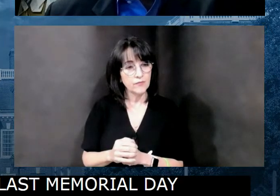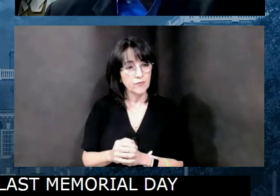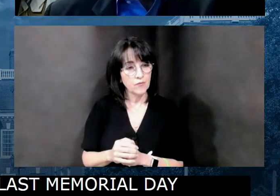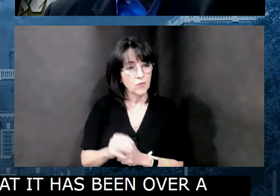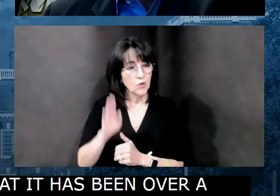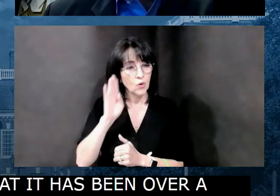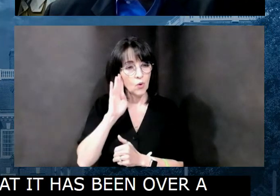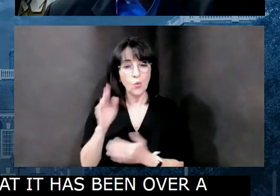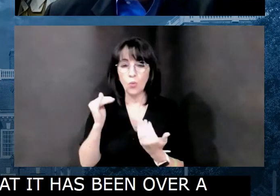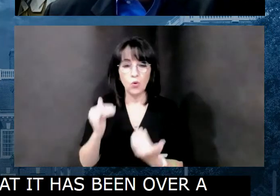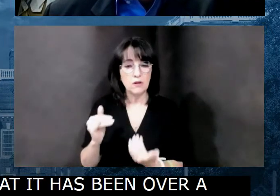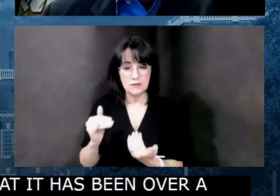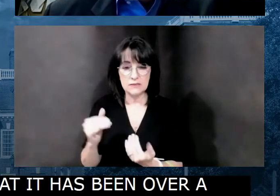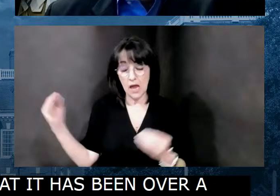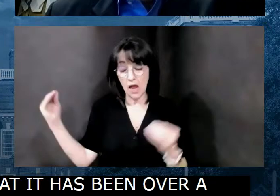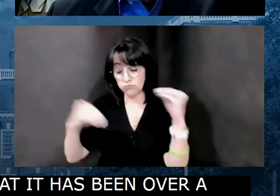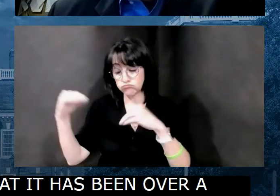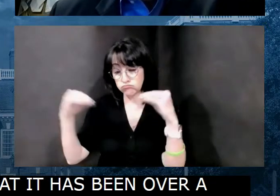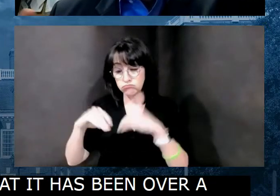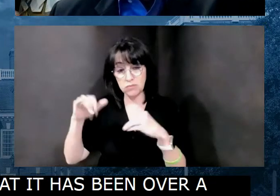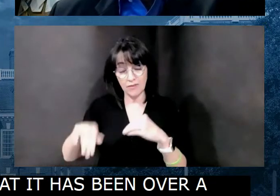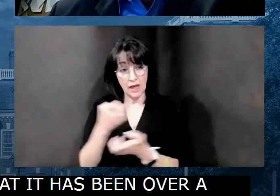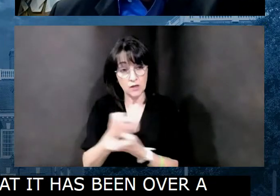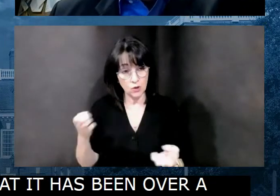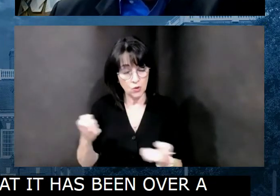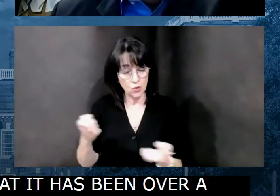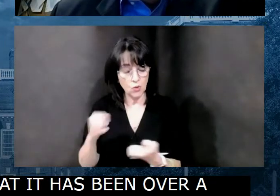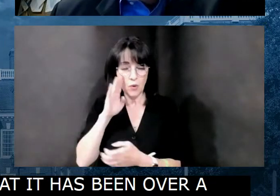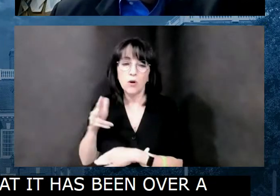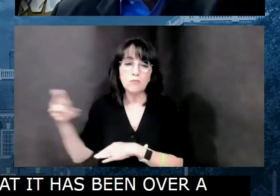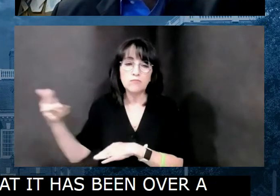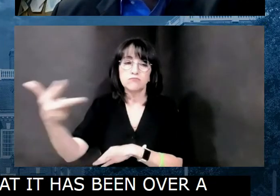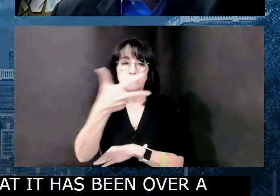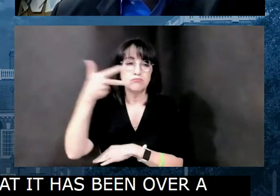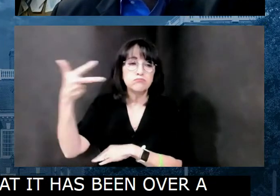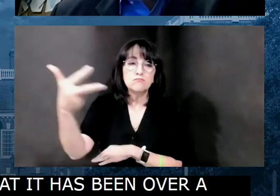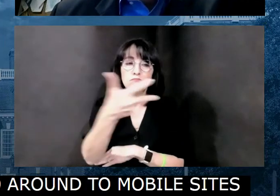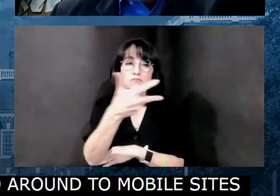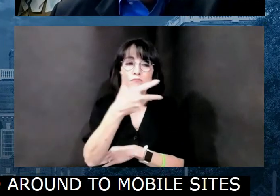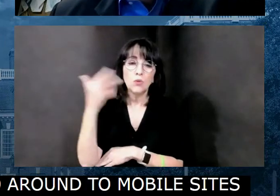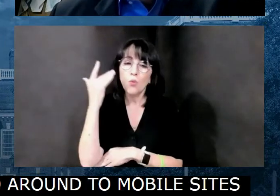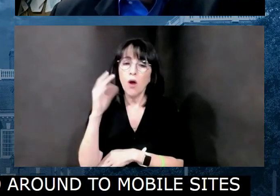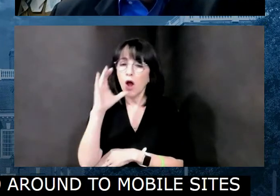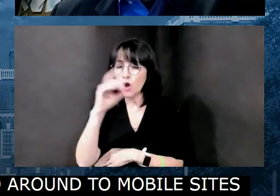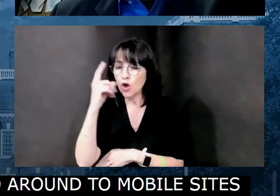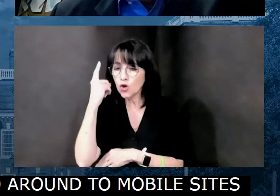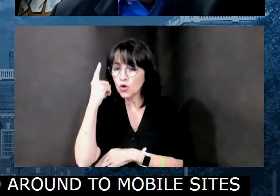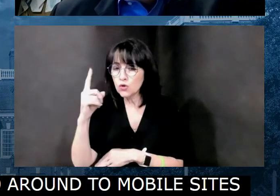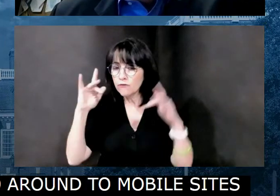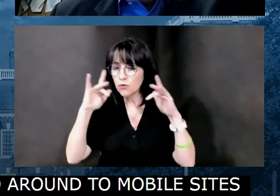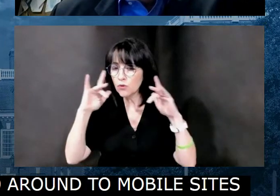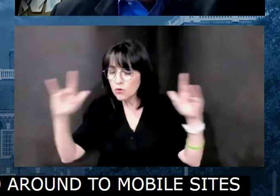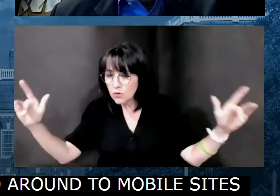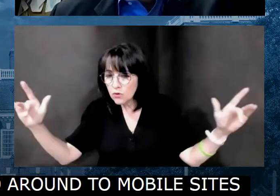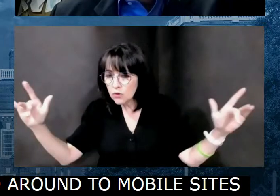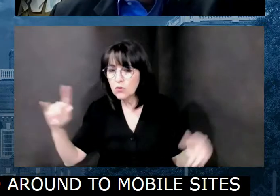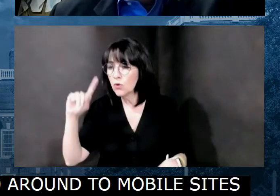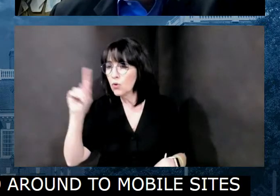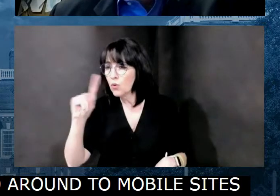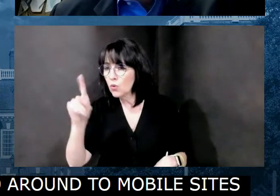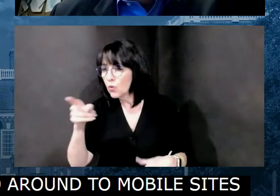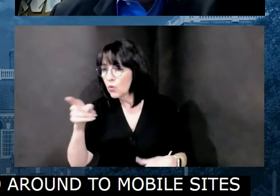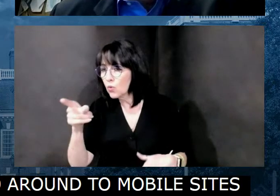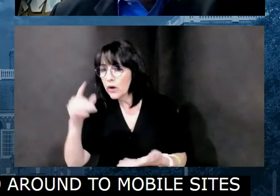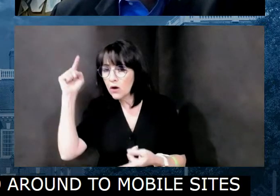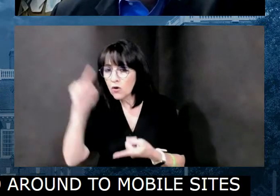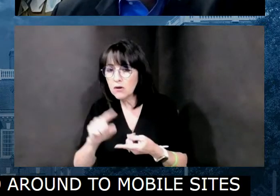to mobile sites throughout the state as we find areas that have lower vaccination rates or events that might have a high number of